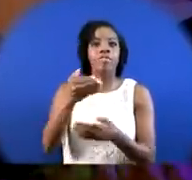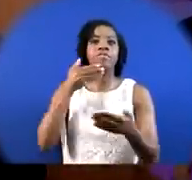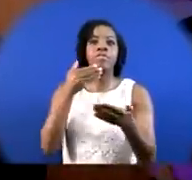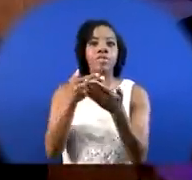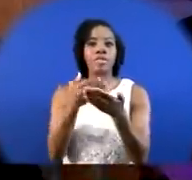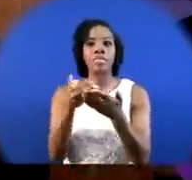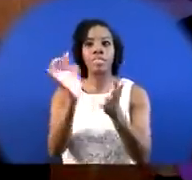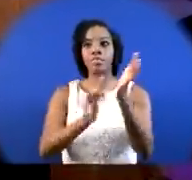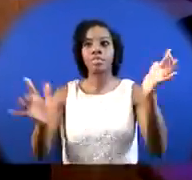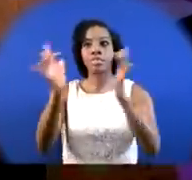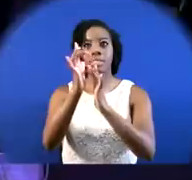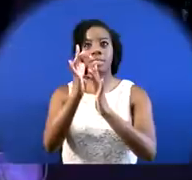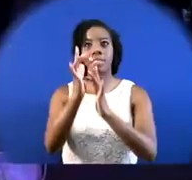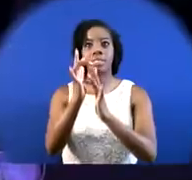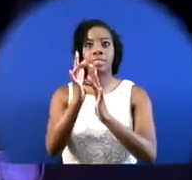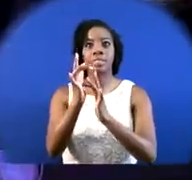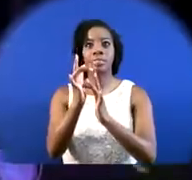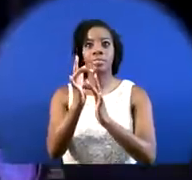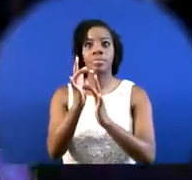and